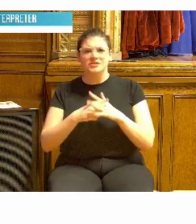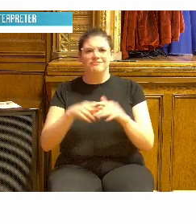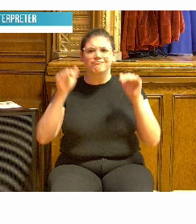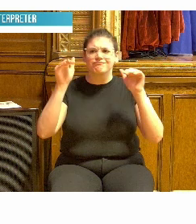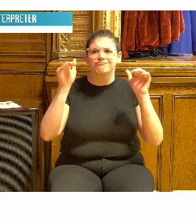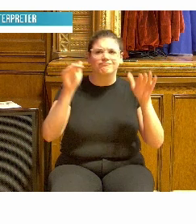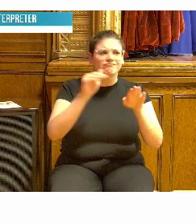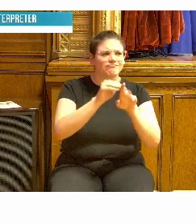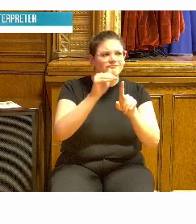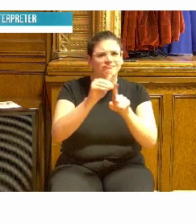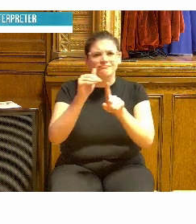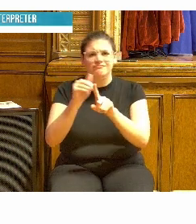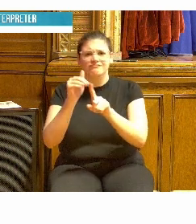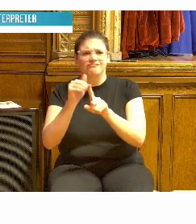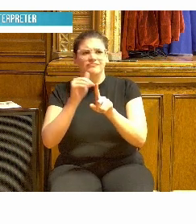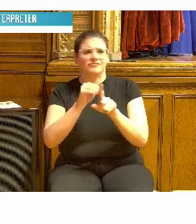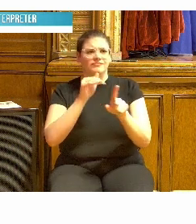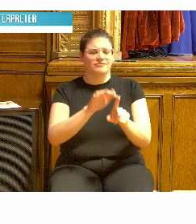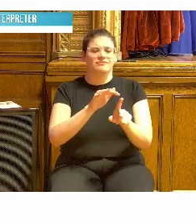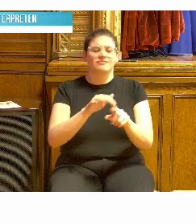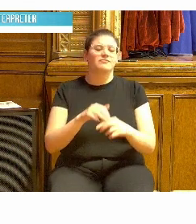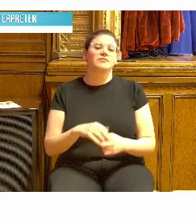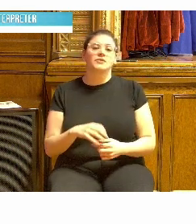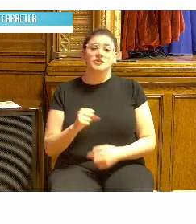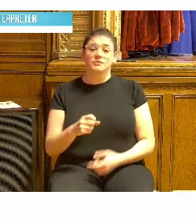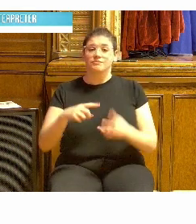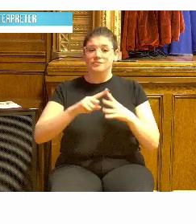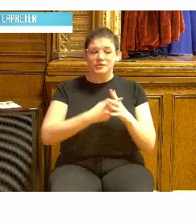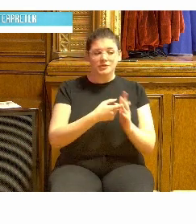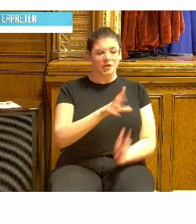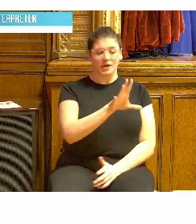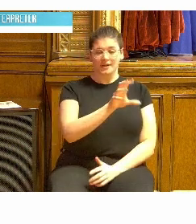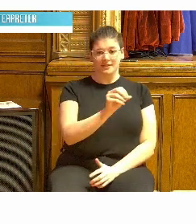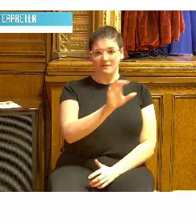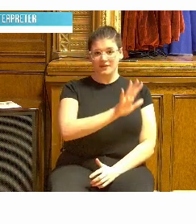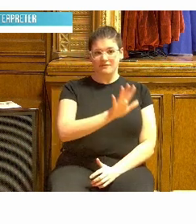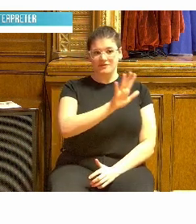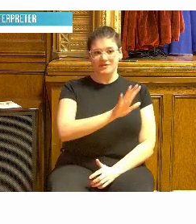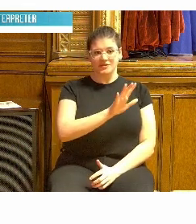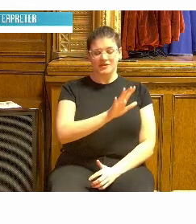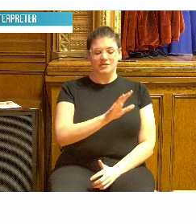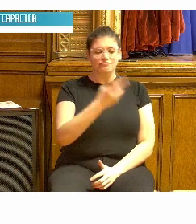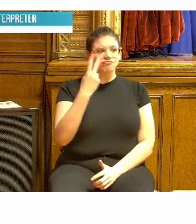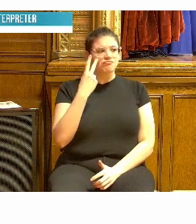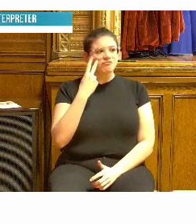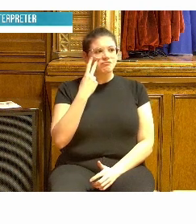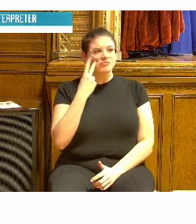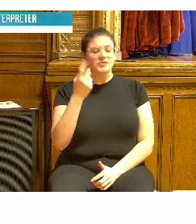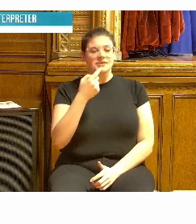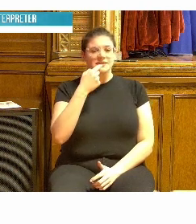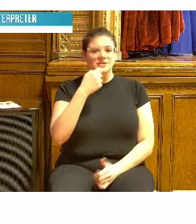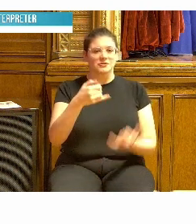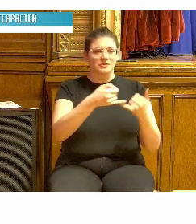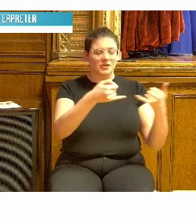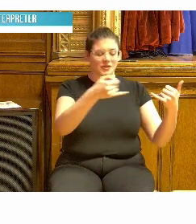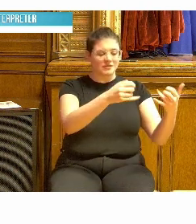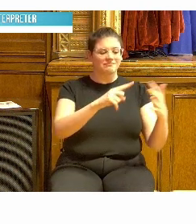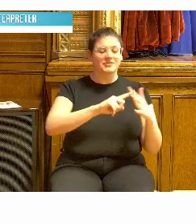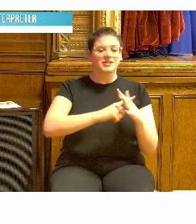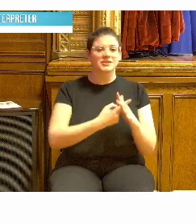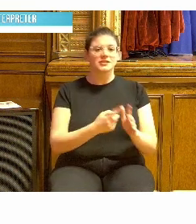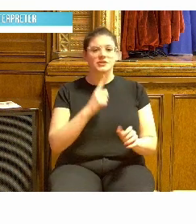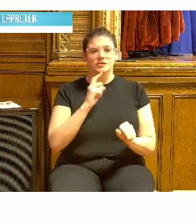the 50s, the areas coded red on the 1934 Holk map show up on a new set of governmental maps, urban